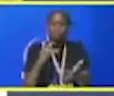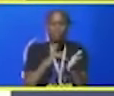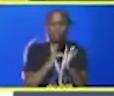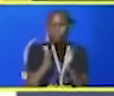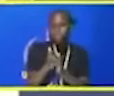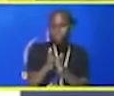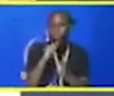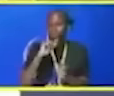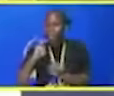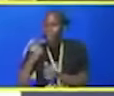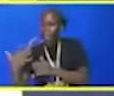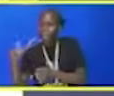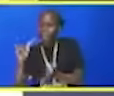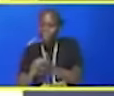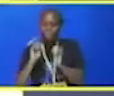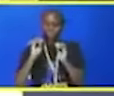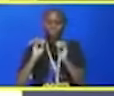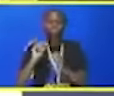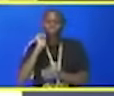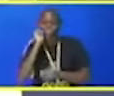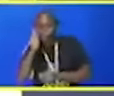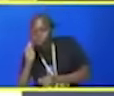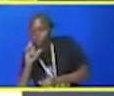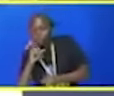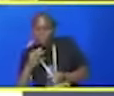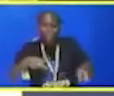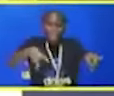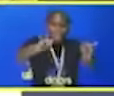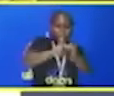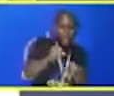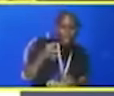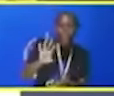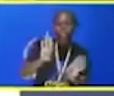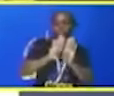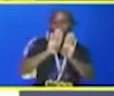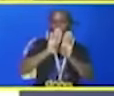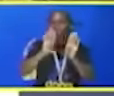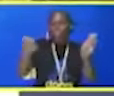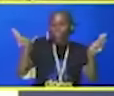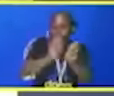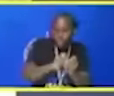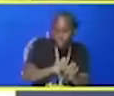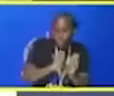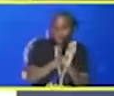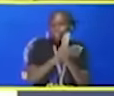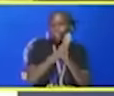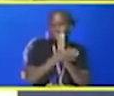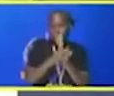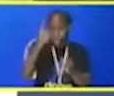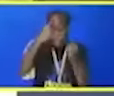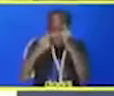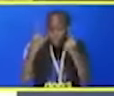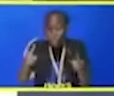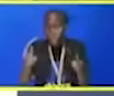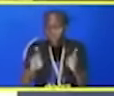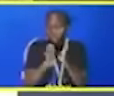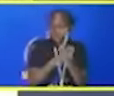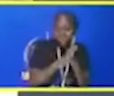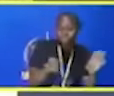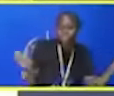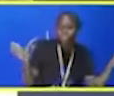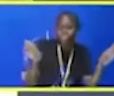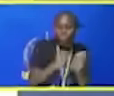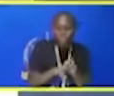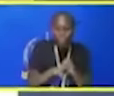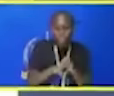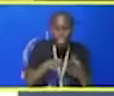doors. Before we talk of open doors, because when doors are closed, they restrict access